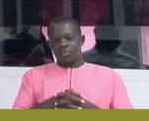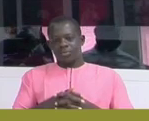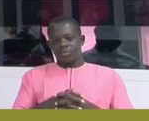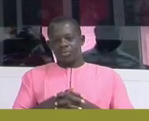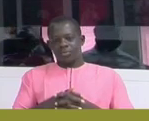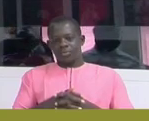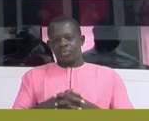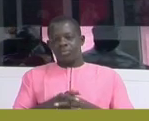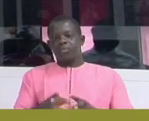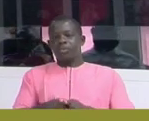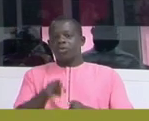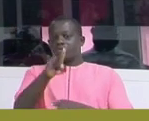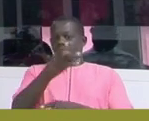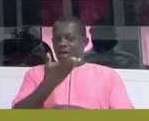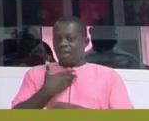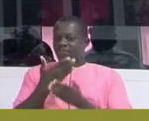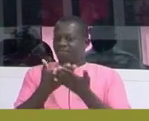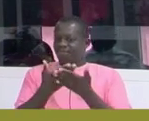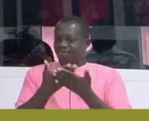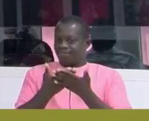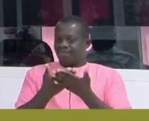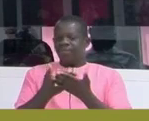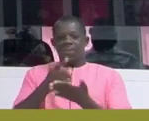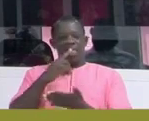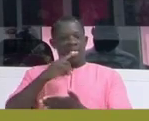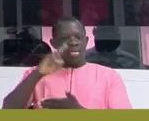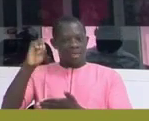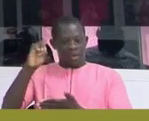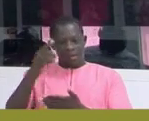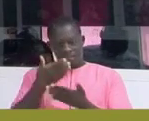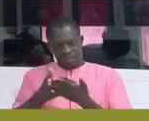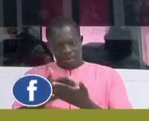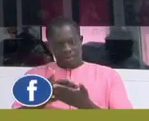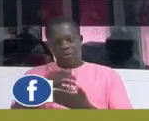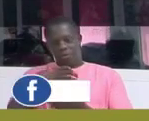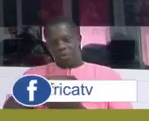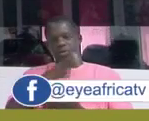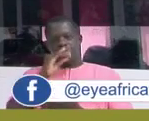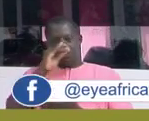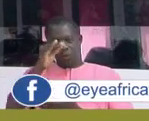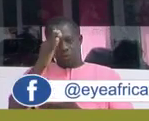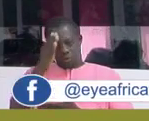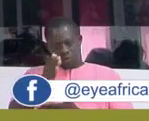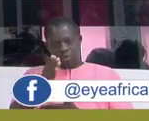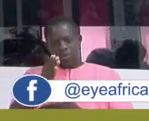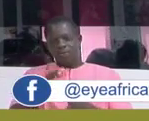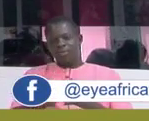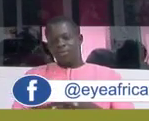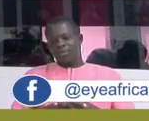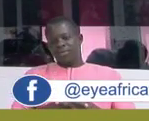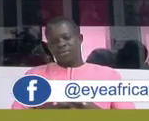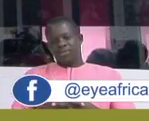forward. Uh you have already taken an oath to speak the truth.